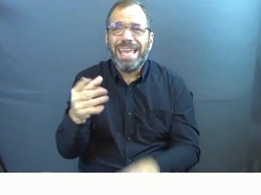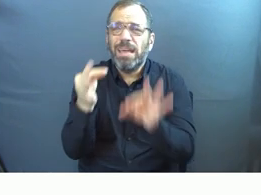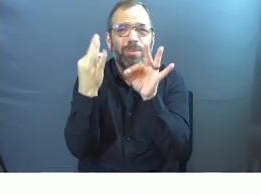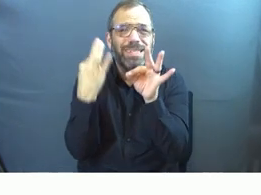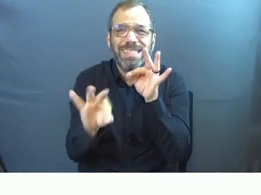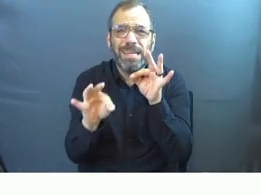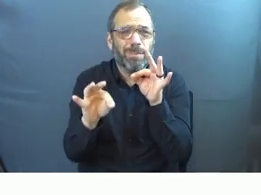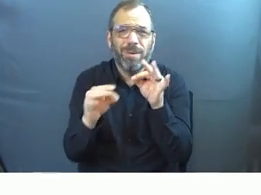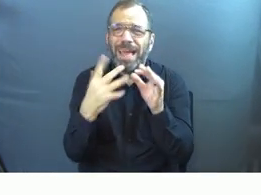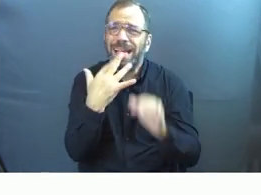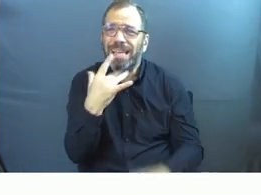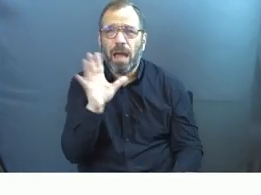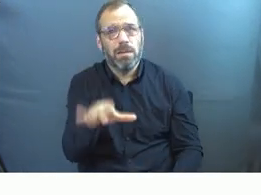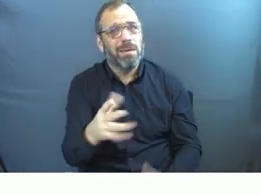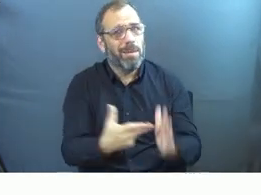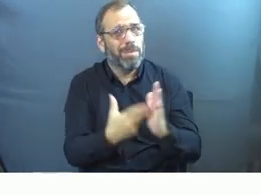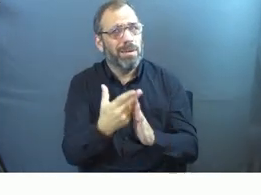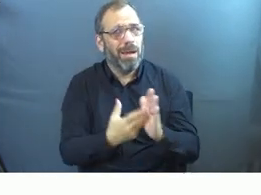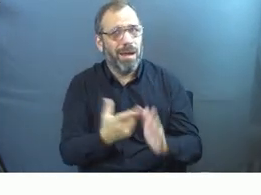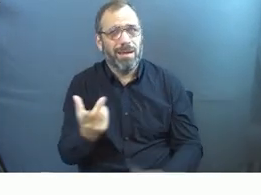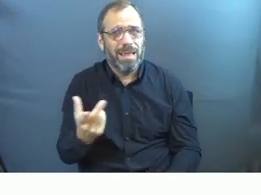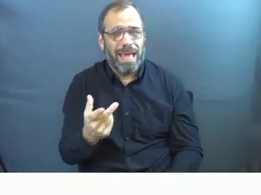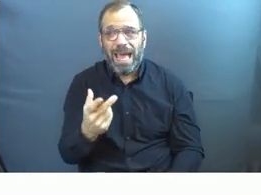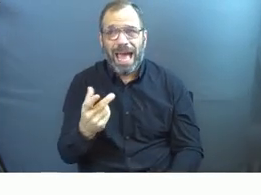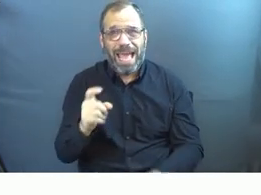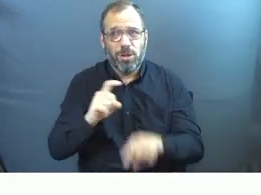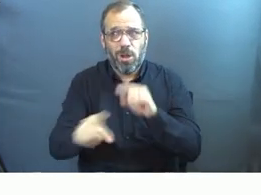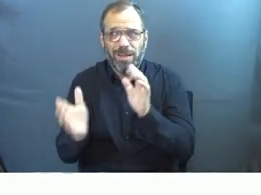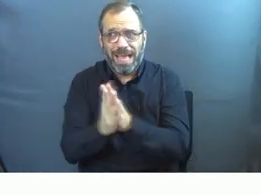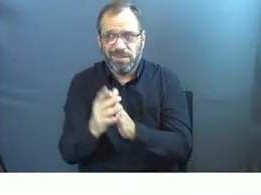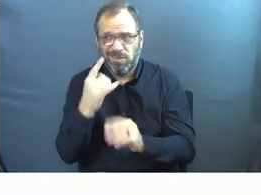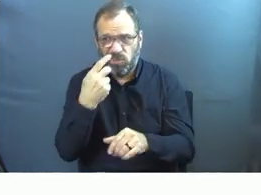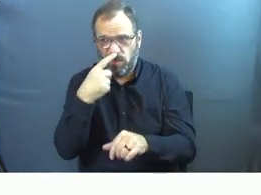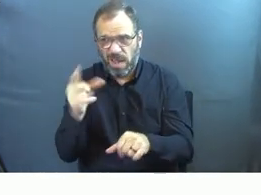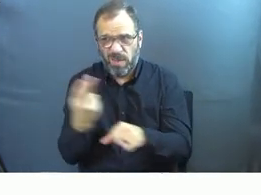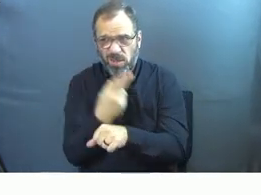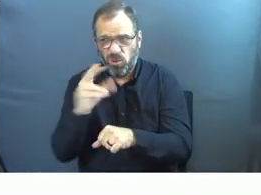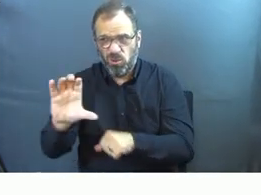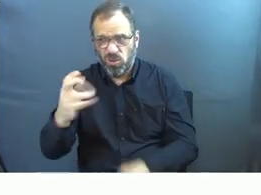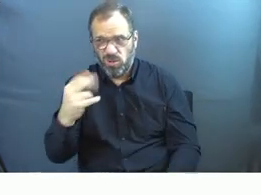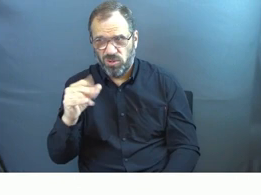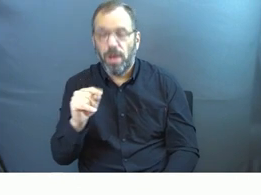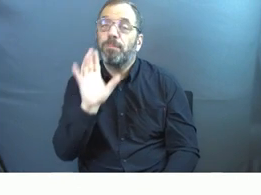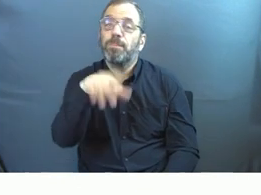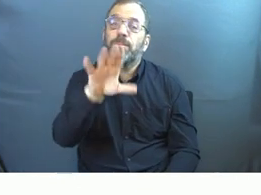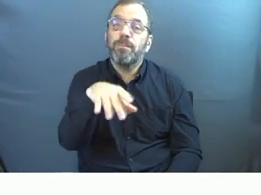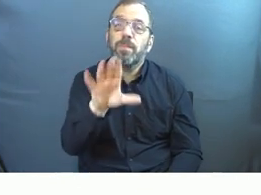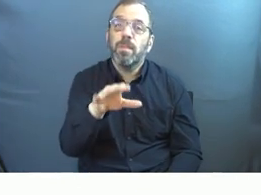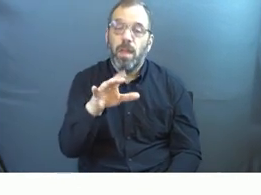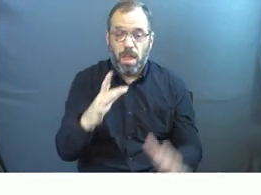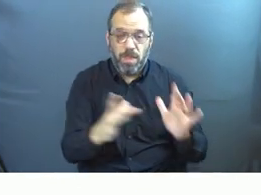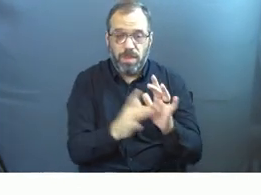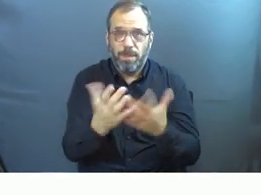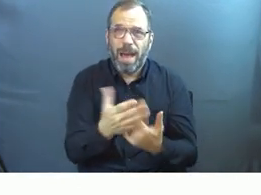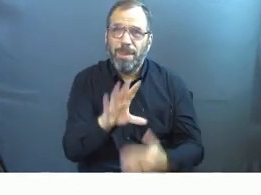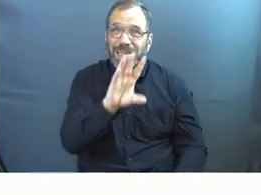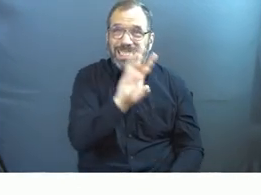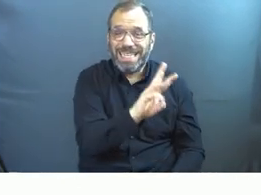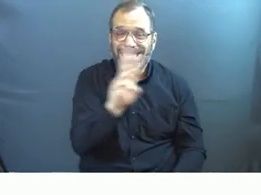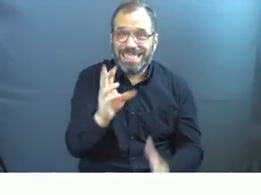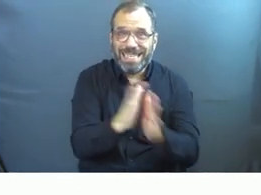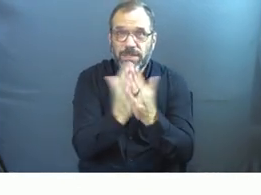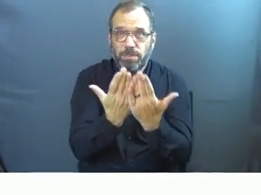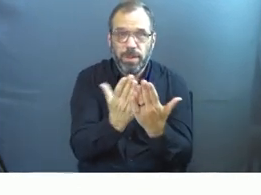simple and so colorful, let's be honest. And I really, really liked it, and I wanted to show it to you today. Here's why. The Bible is